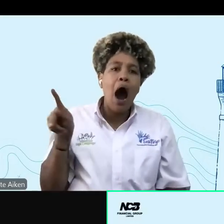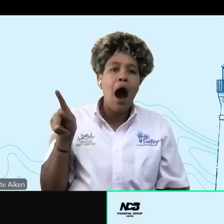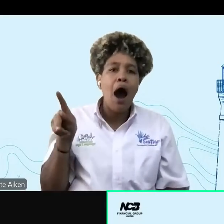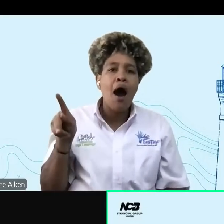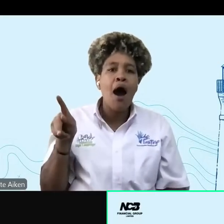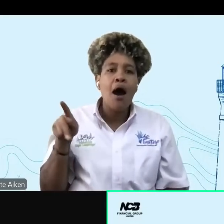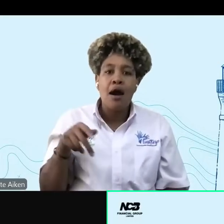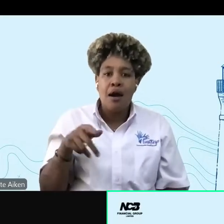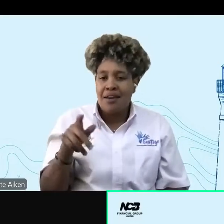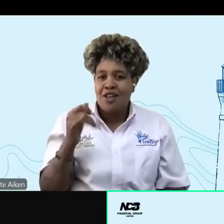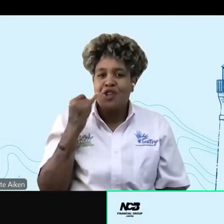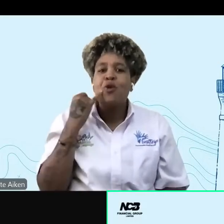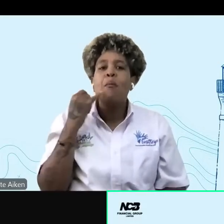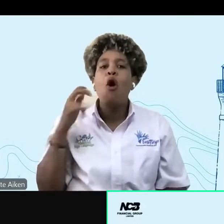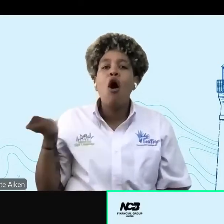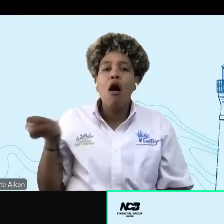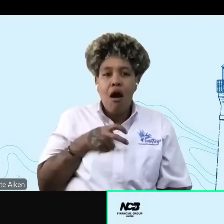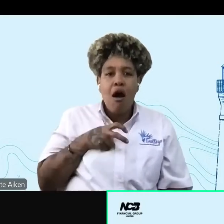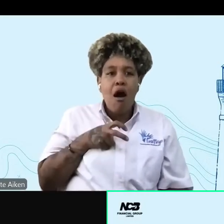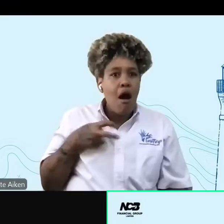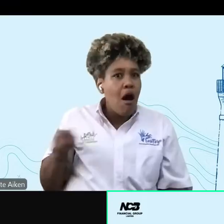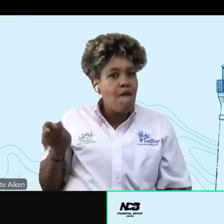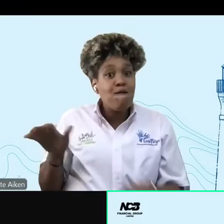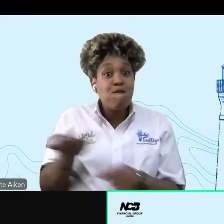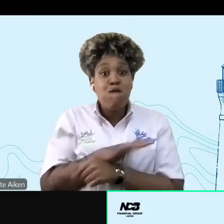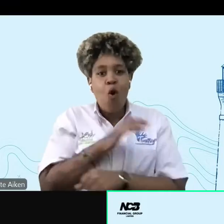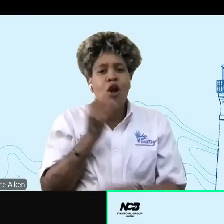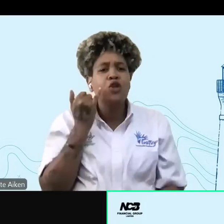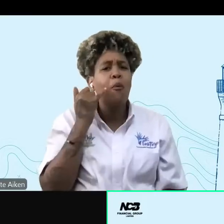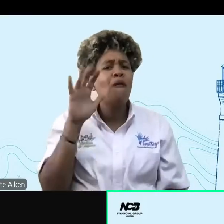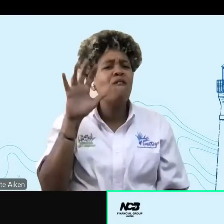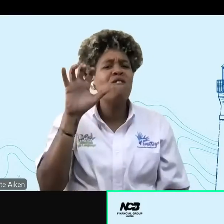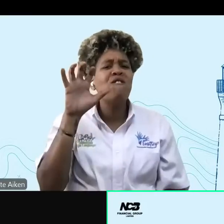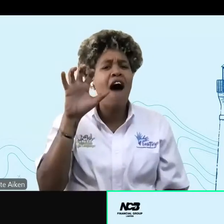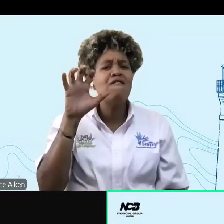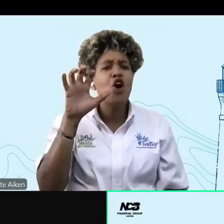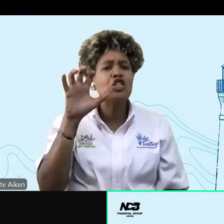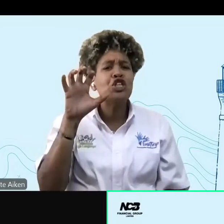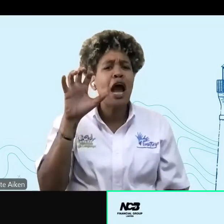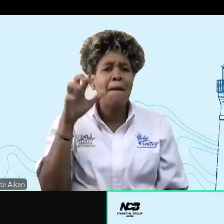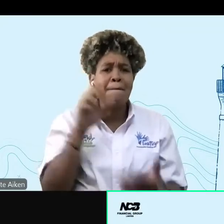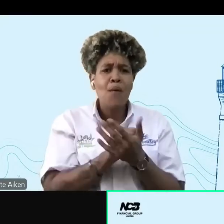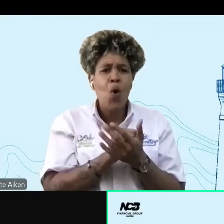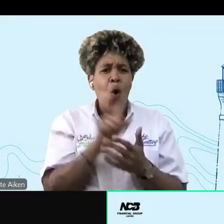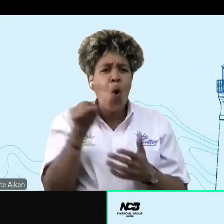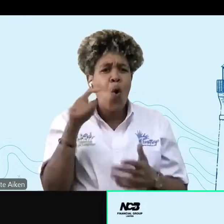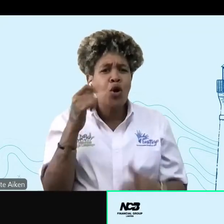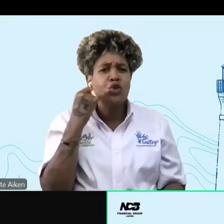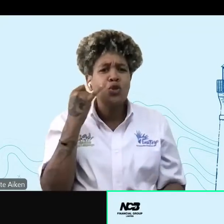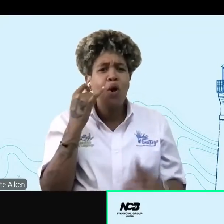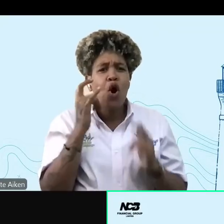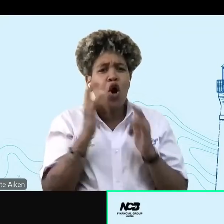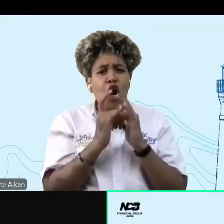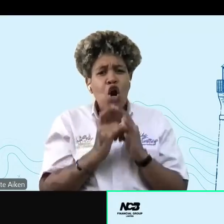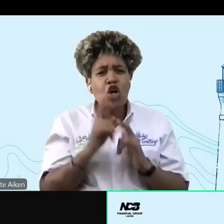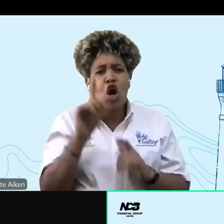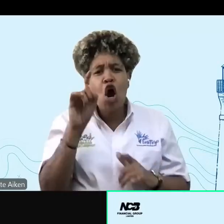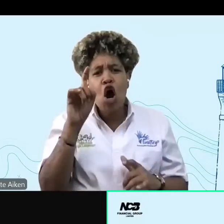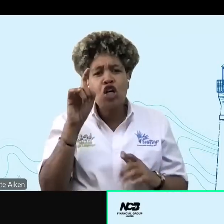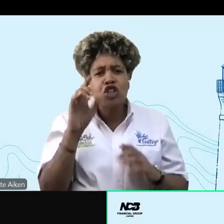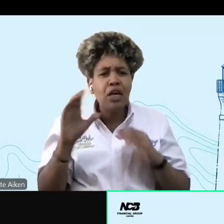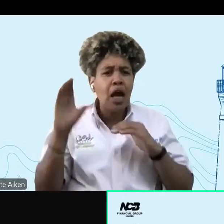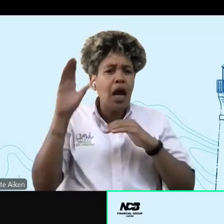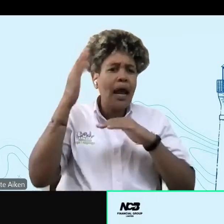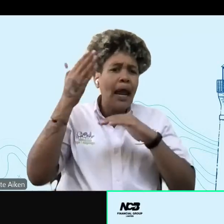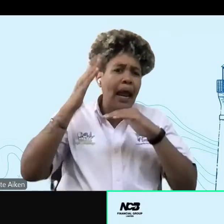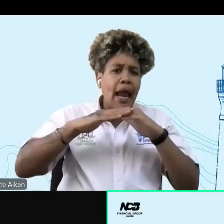transaction on the customer's account. So if $500 for the transaction was booked and it was only supposed to adjust it by 100, it was